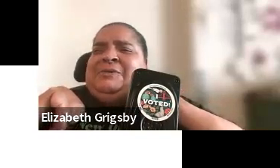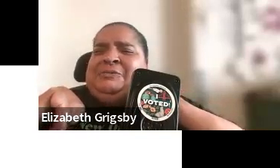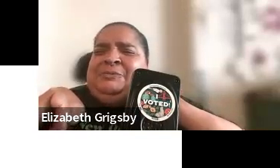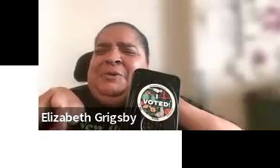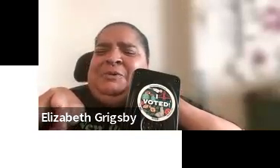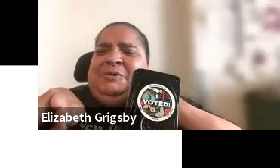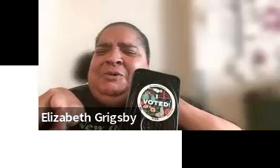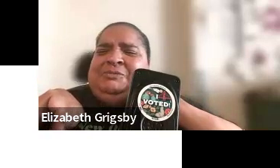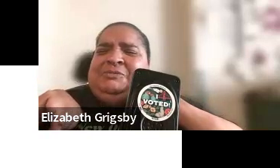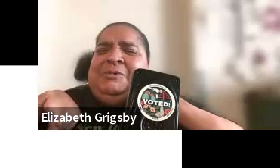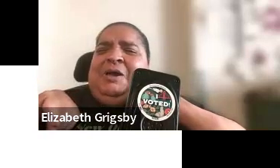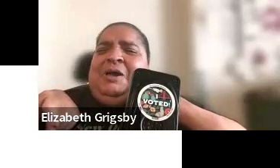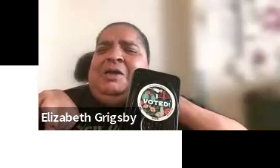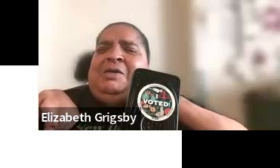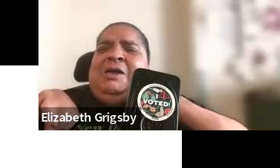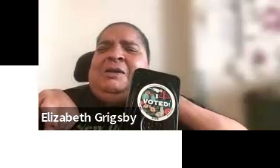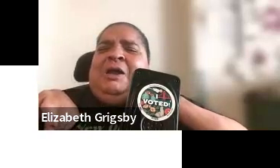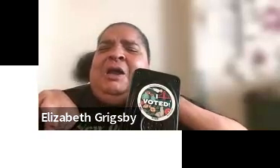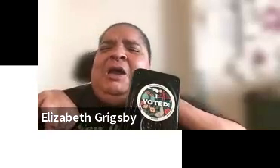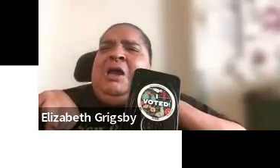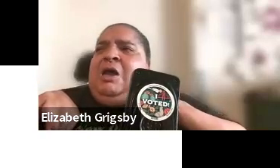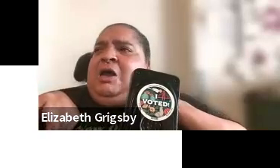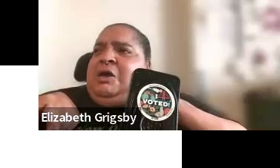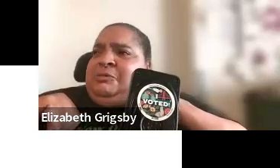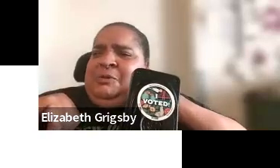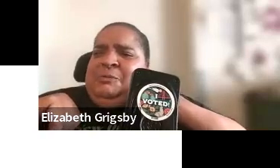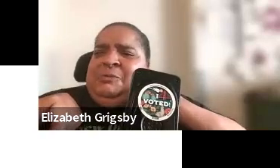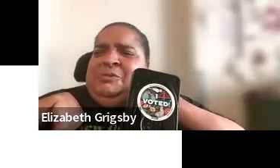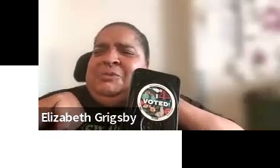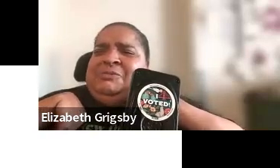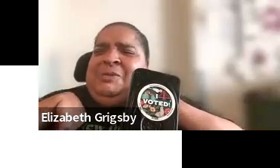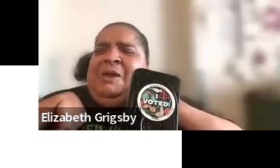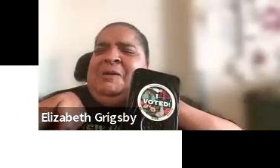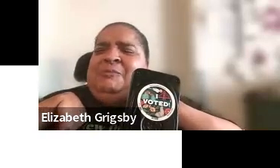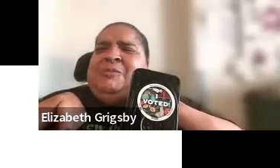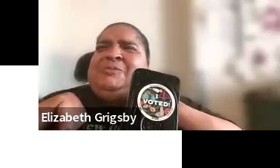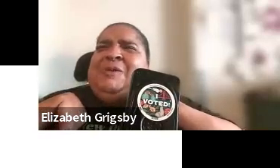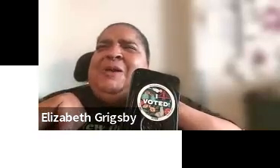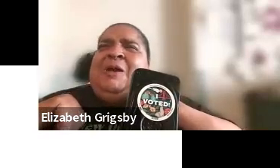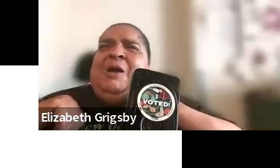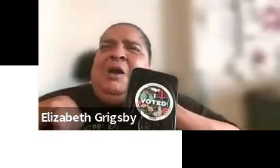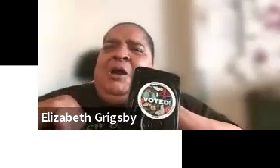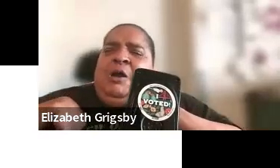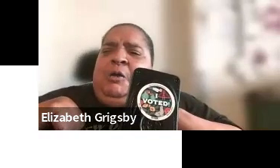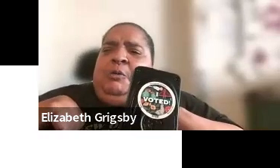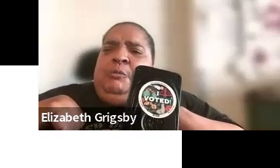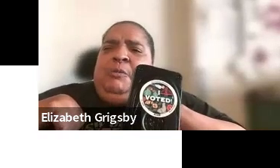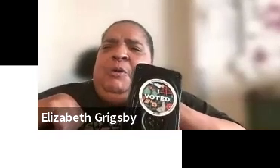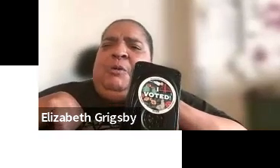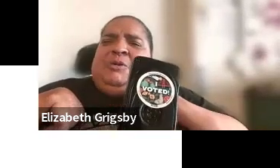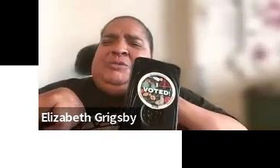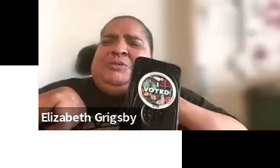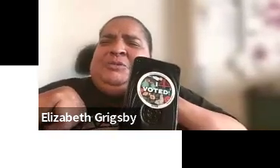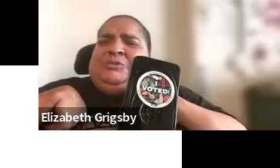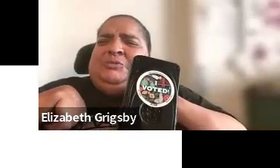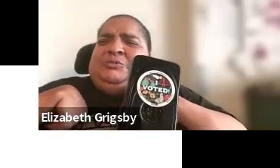negative experience. Like some of the staff would say,